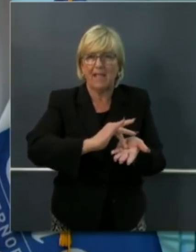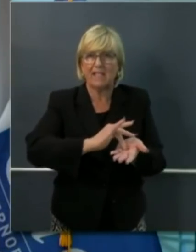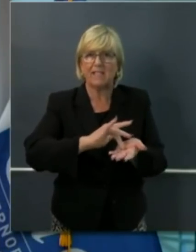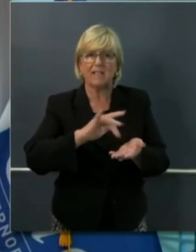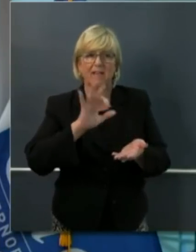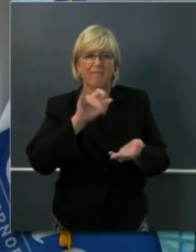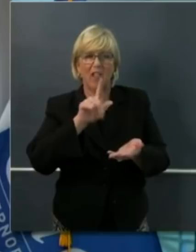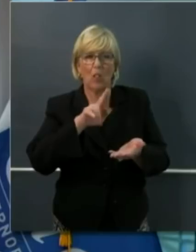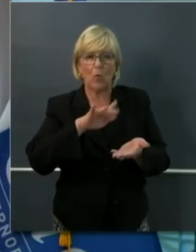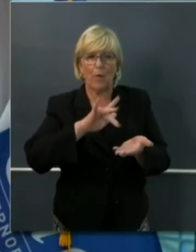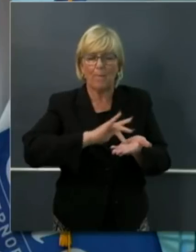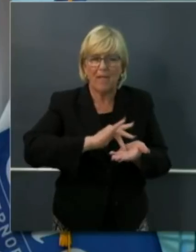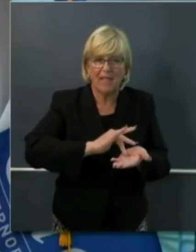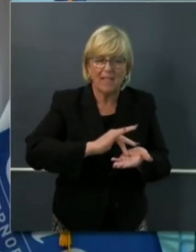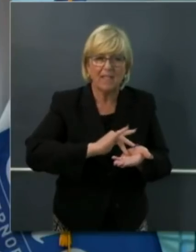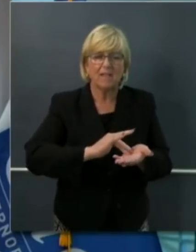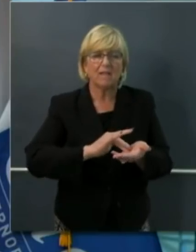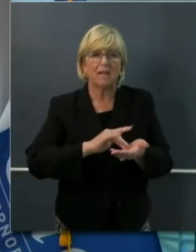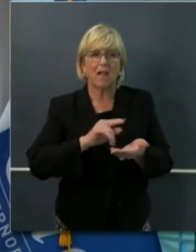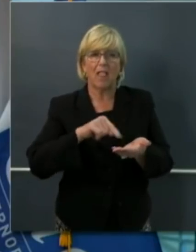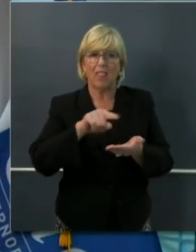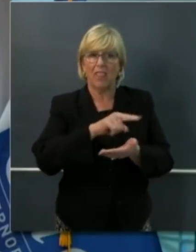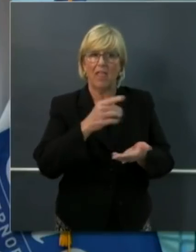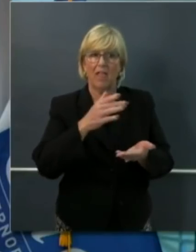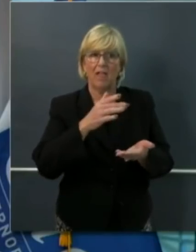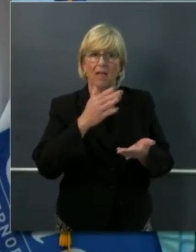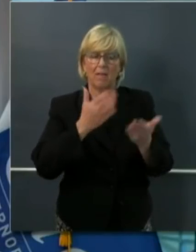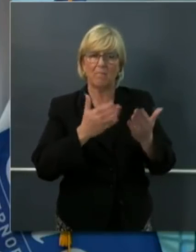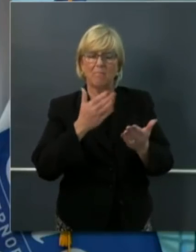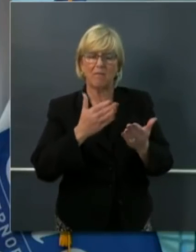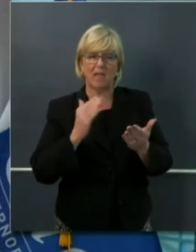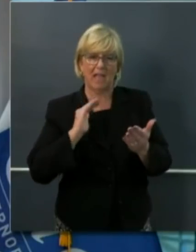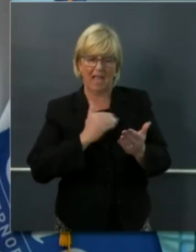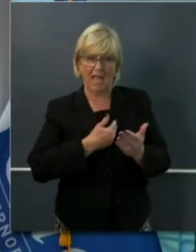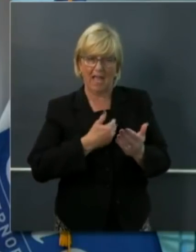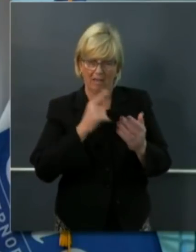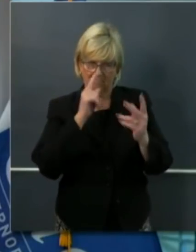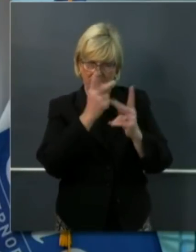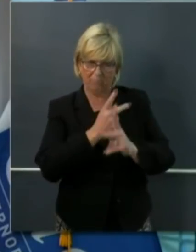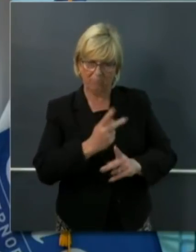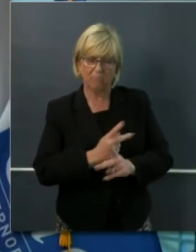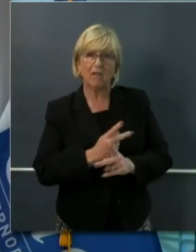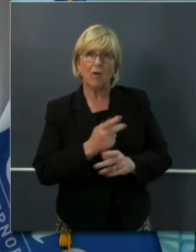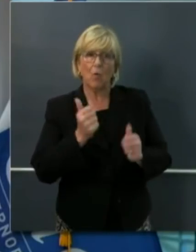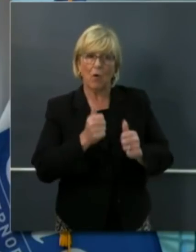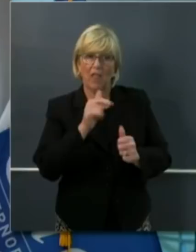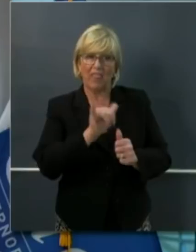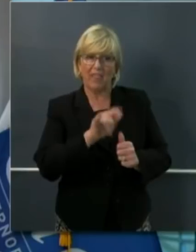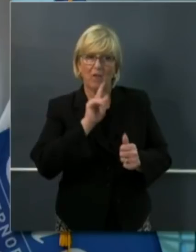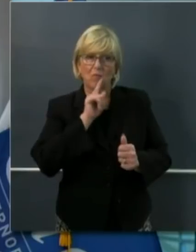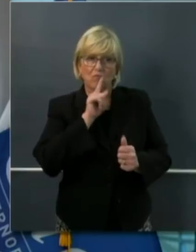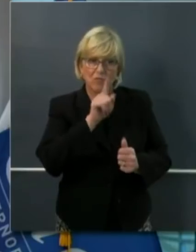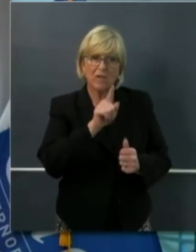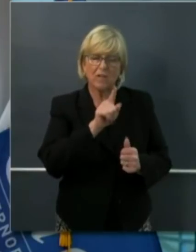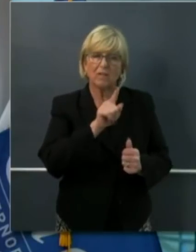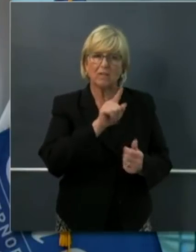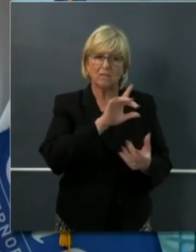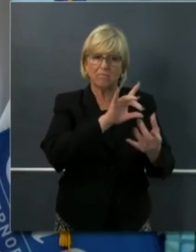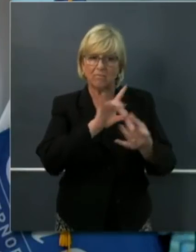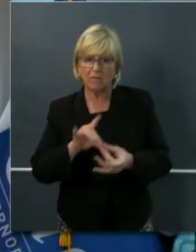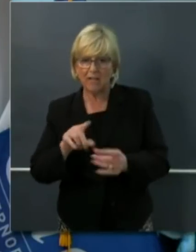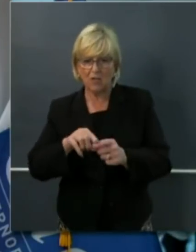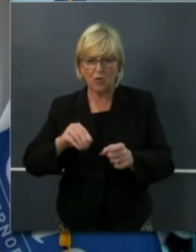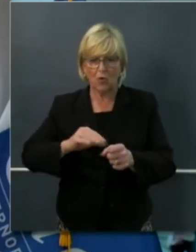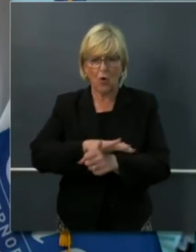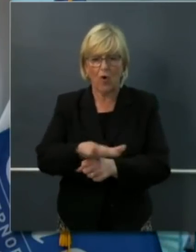identify communities that might be experiencing a surge and bring our contact tracing workforce, our testing capabilities into